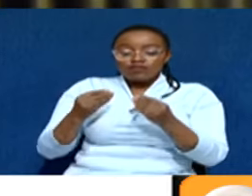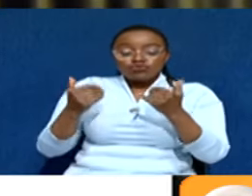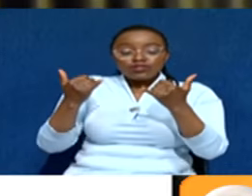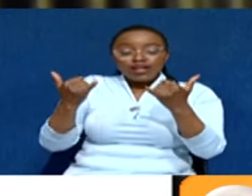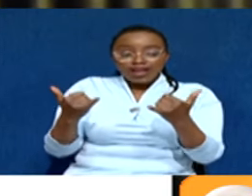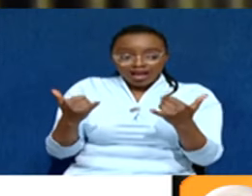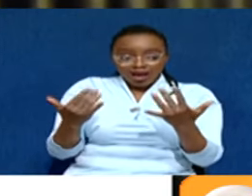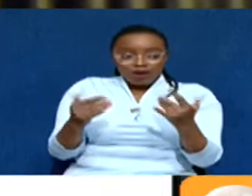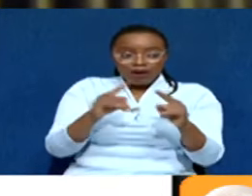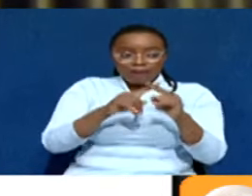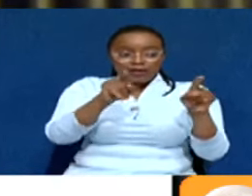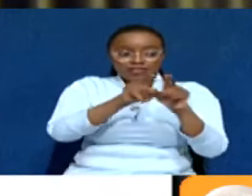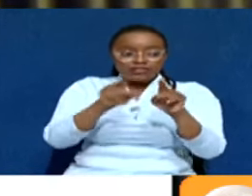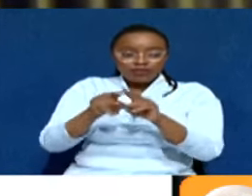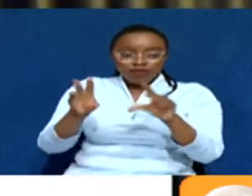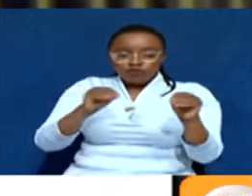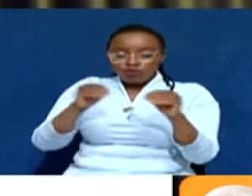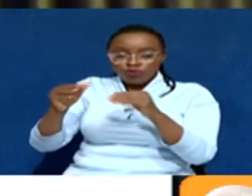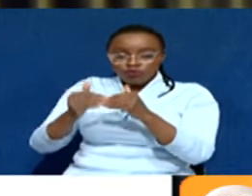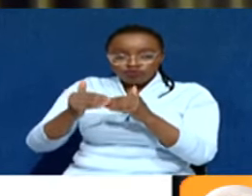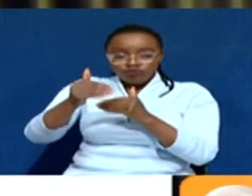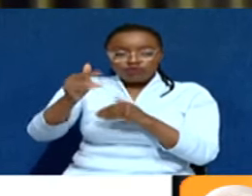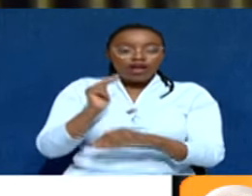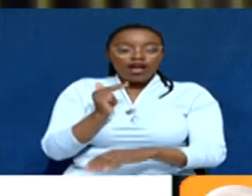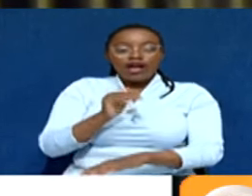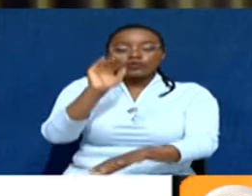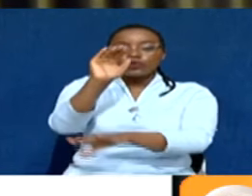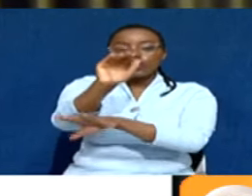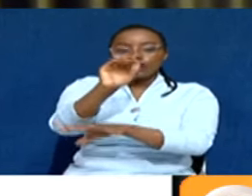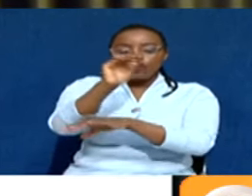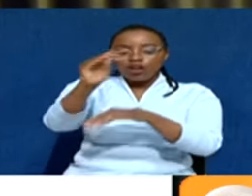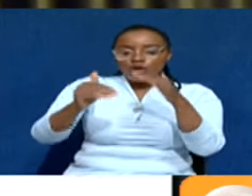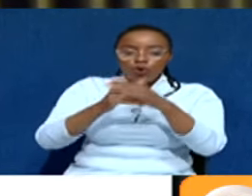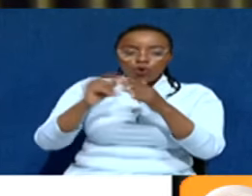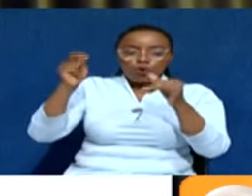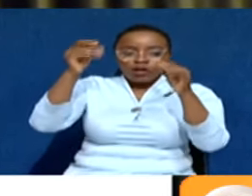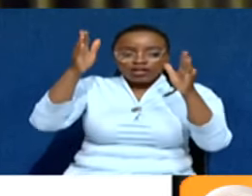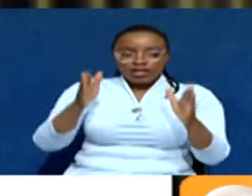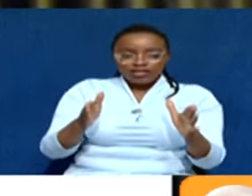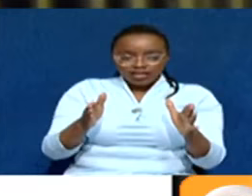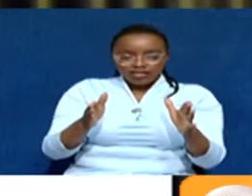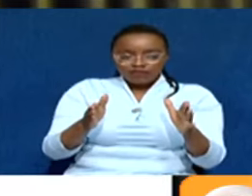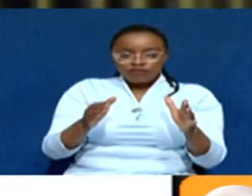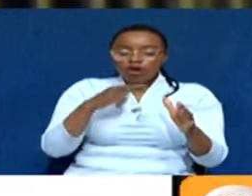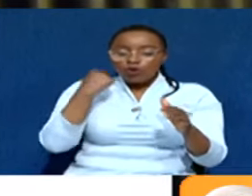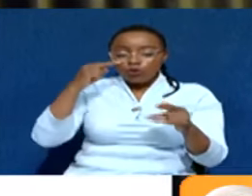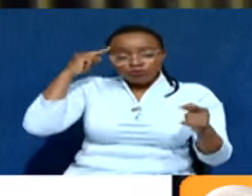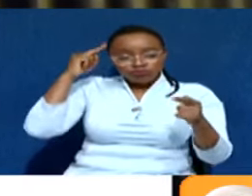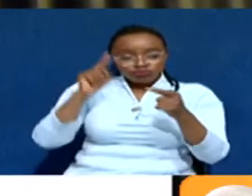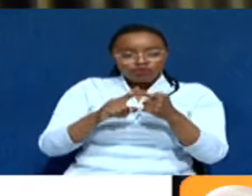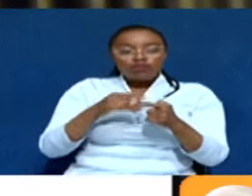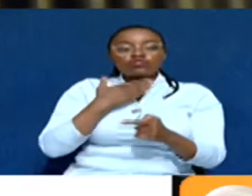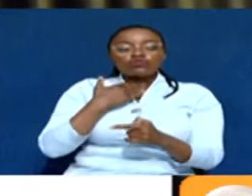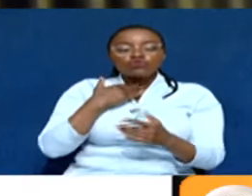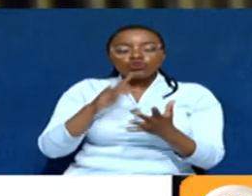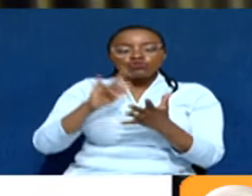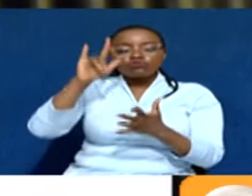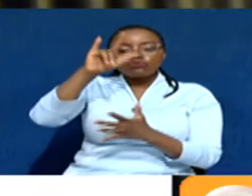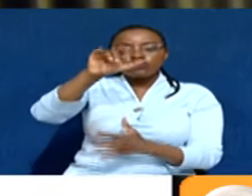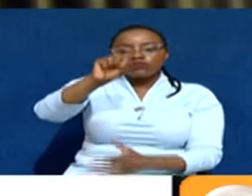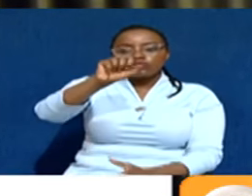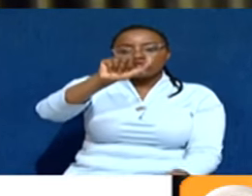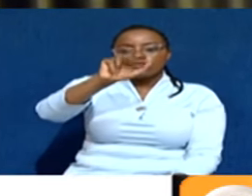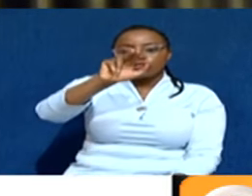with now. However, going forward, we are appealing to all Kenyans intending or desiring to go to Saudi